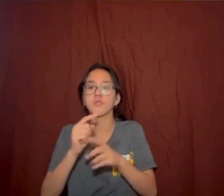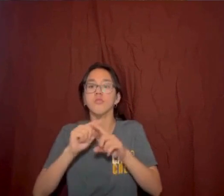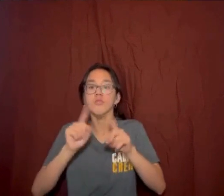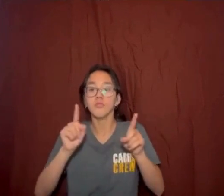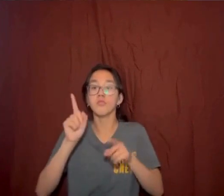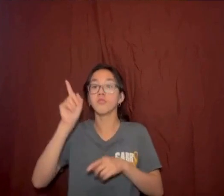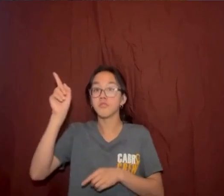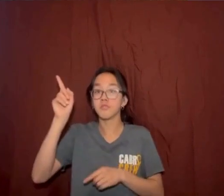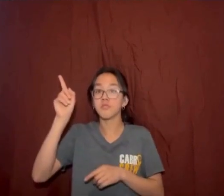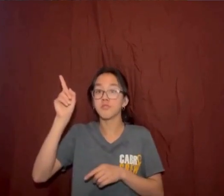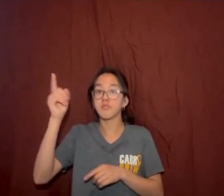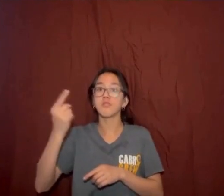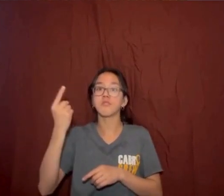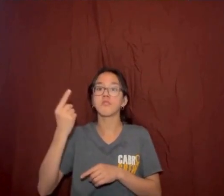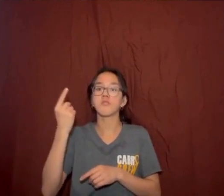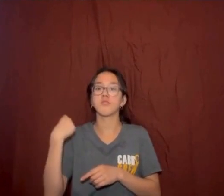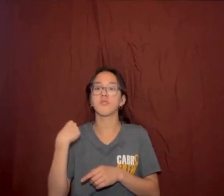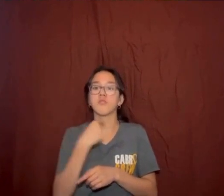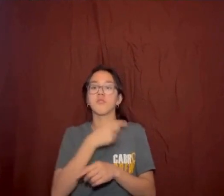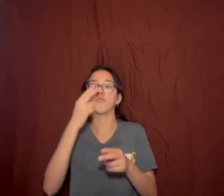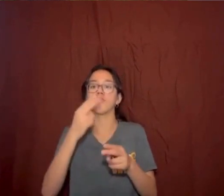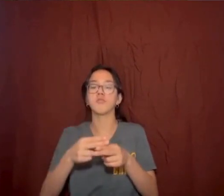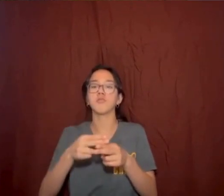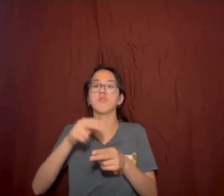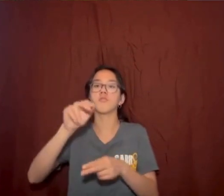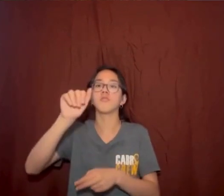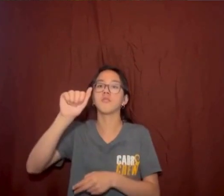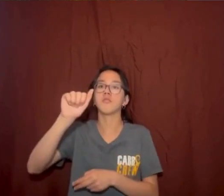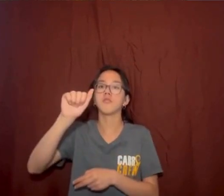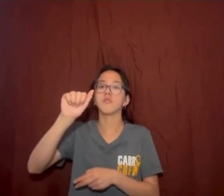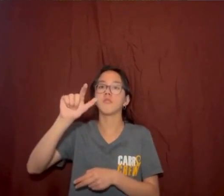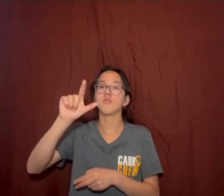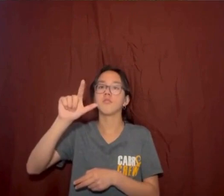but it's actually something called algae.